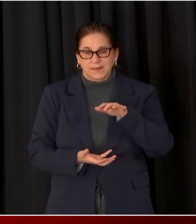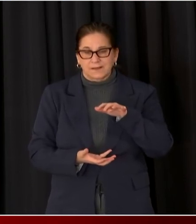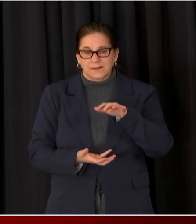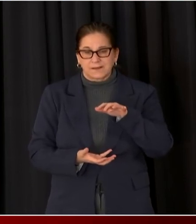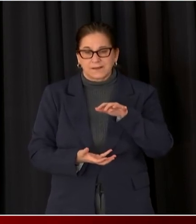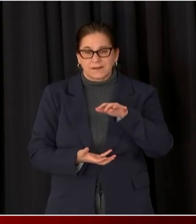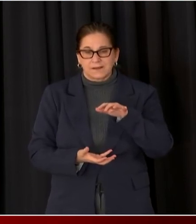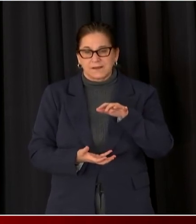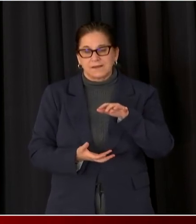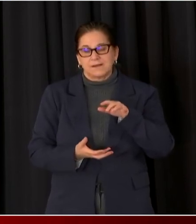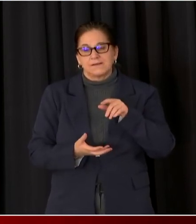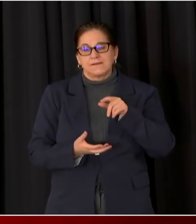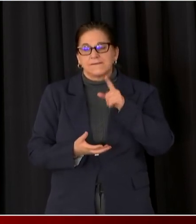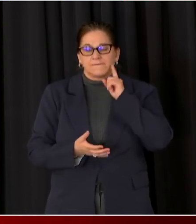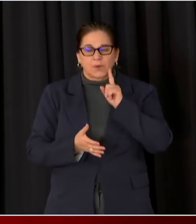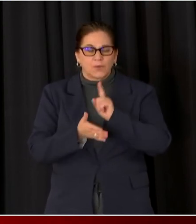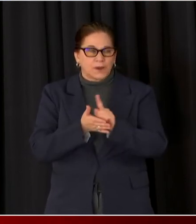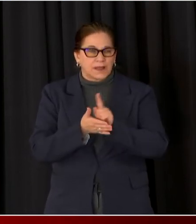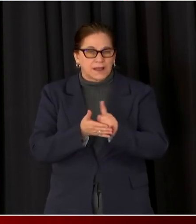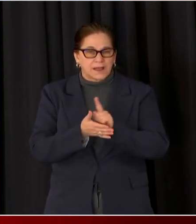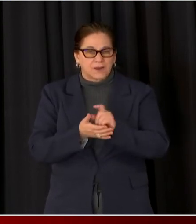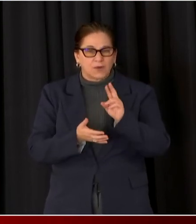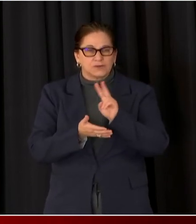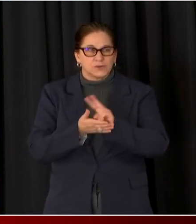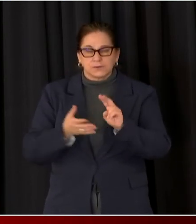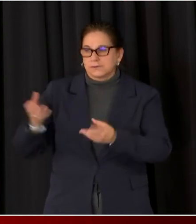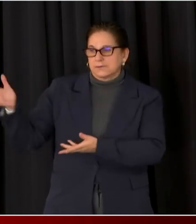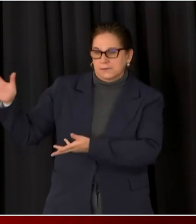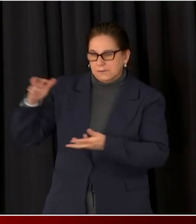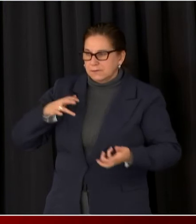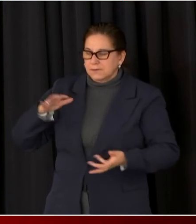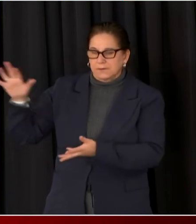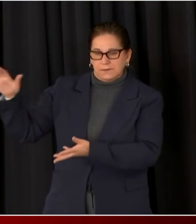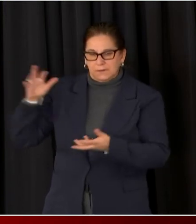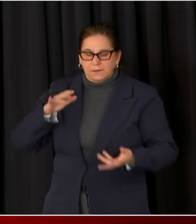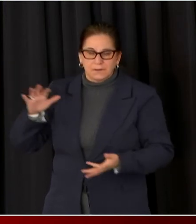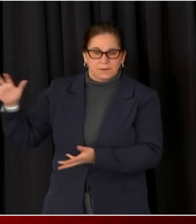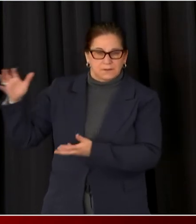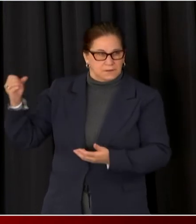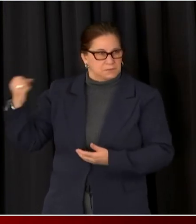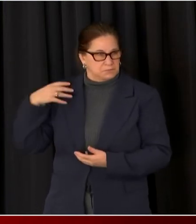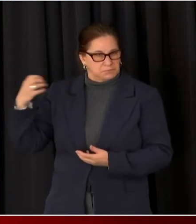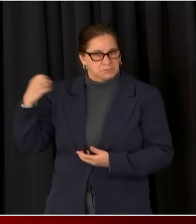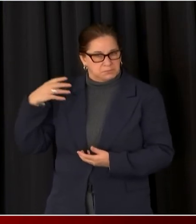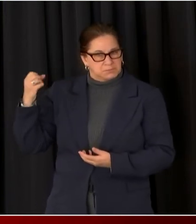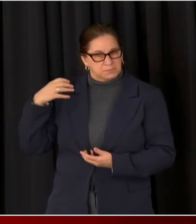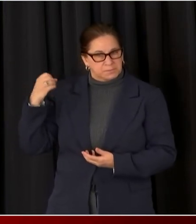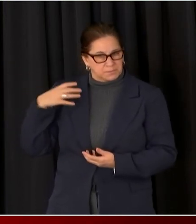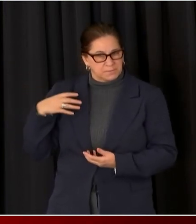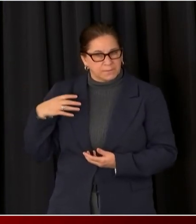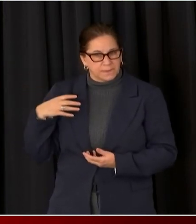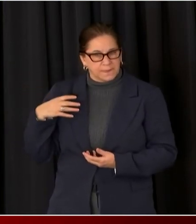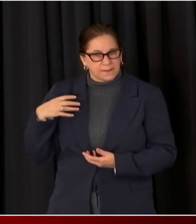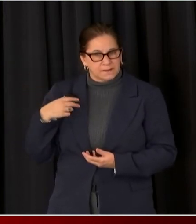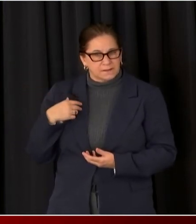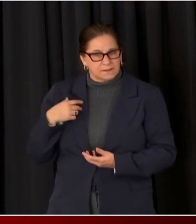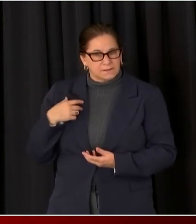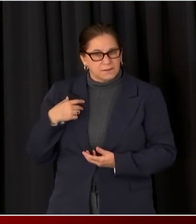every other week basis. Our ability to access that vaccine is contingent upon the production schedule of